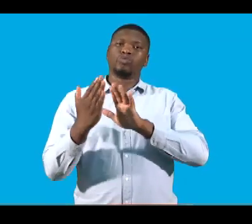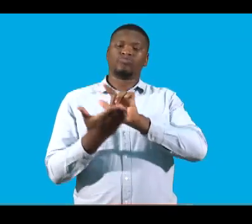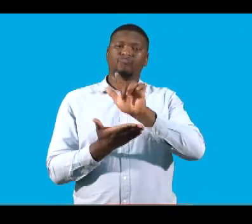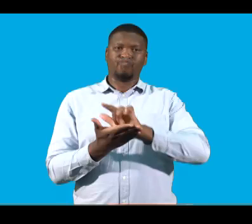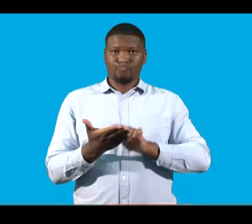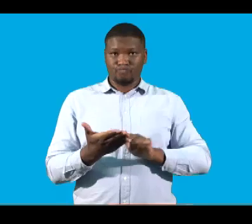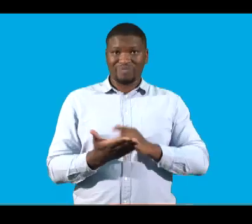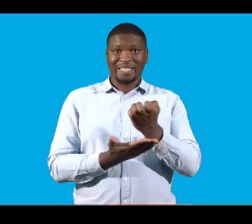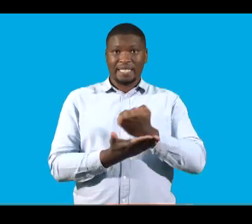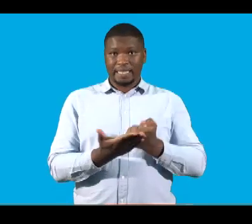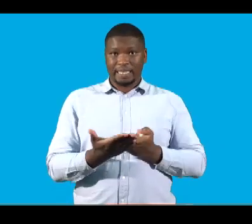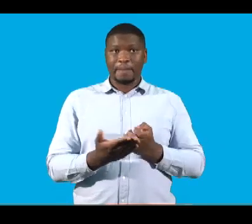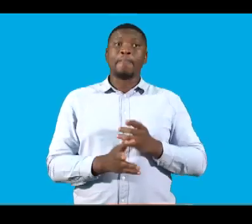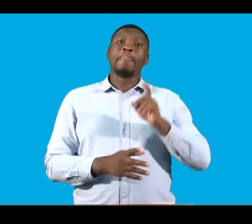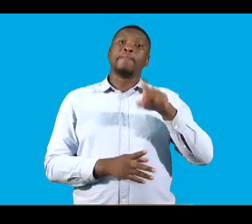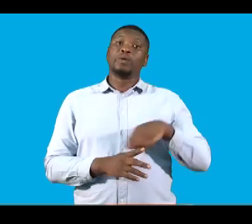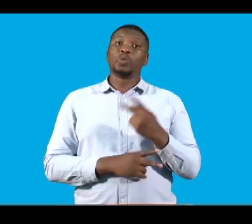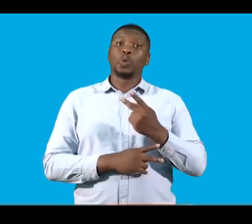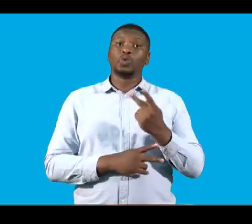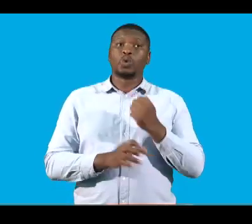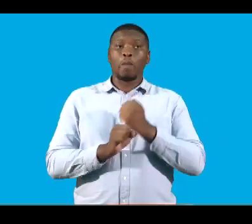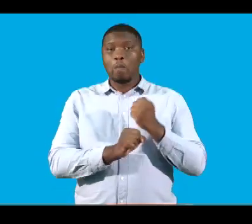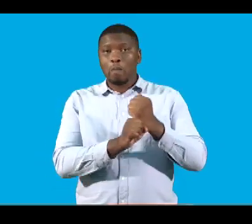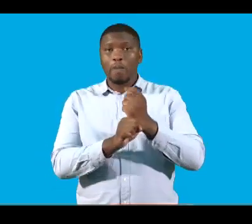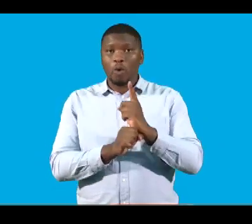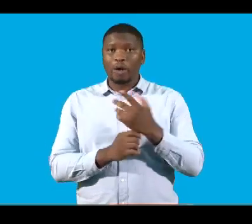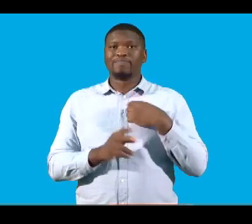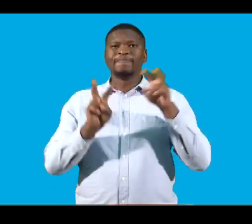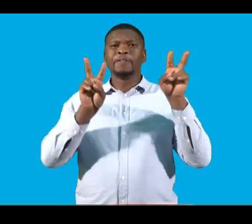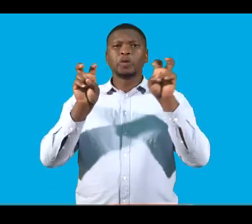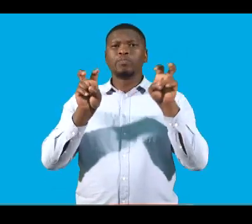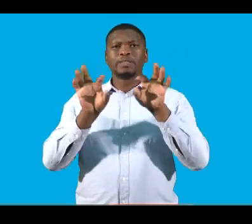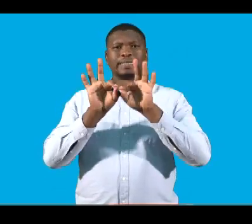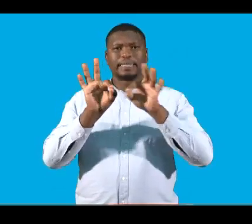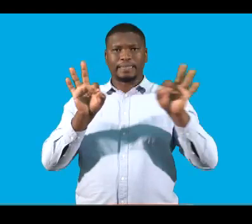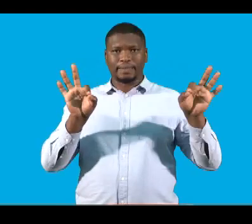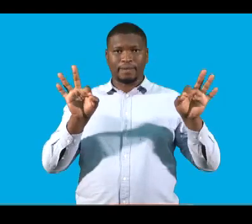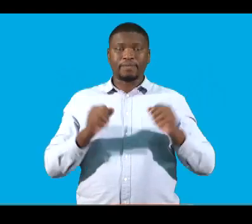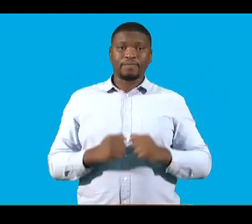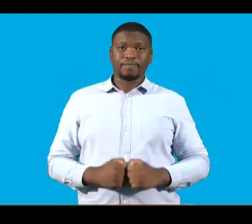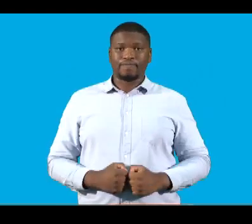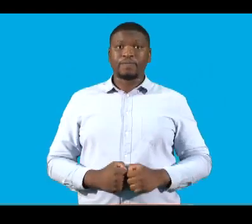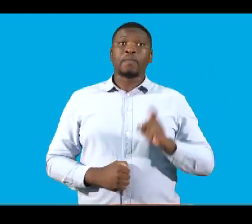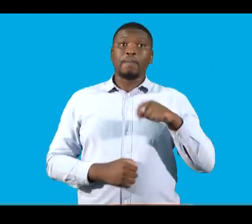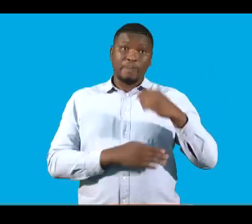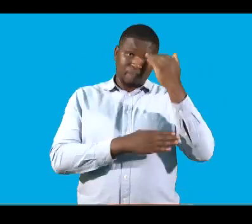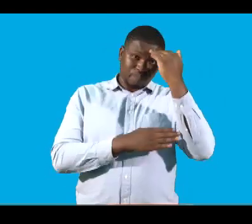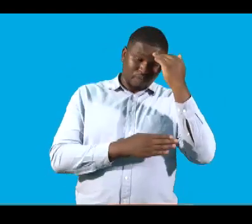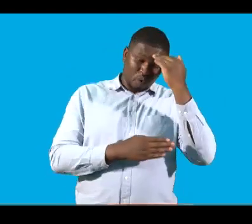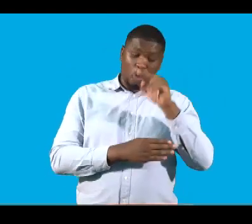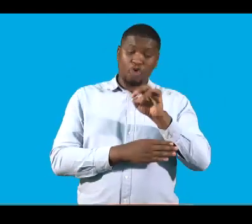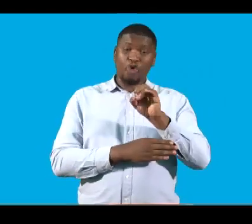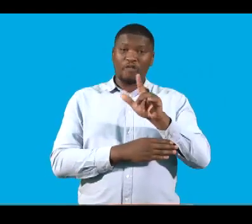also be able to construct a thesis statement, or it is known as the topic sentence. You must know the